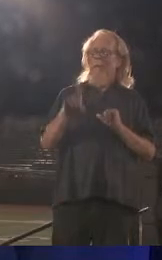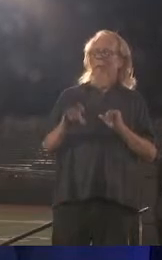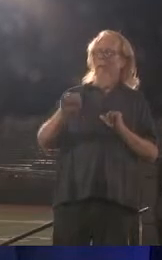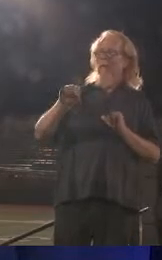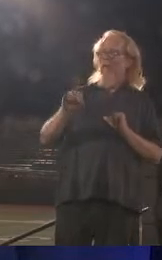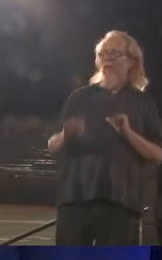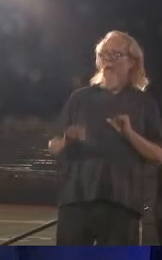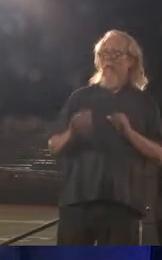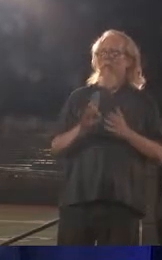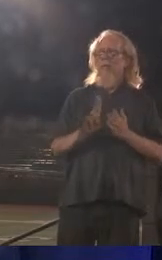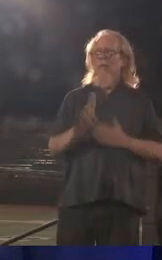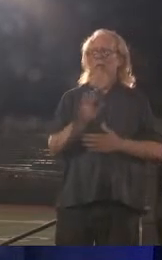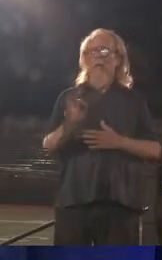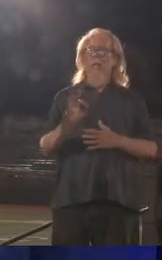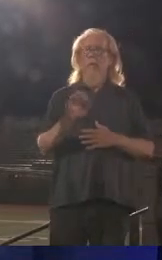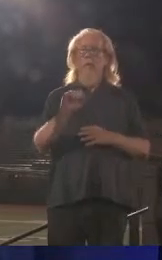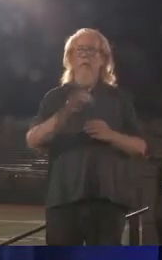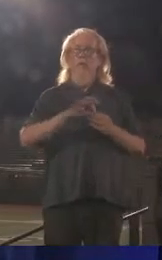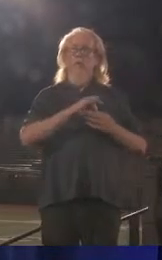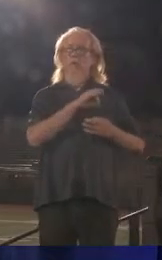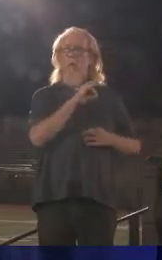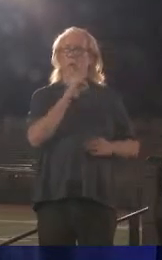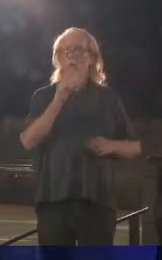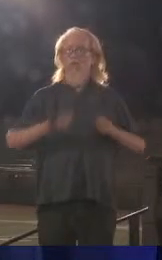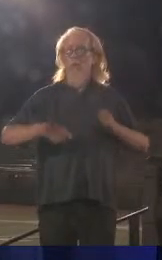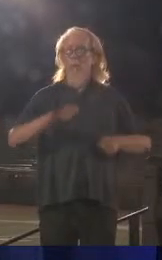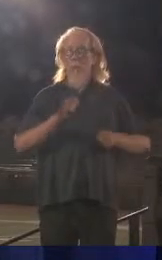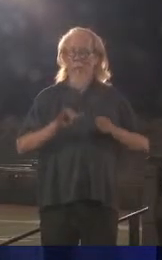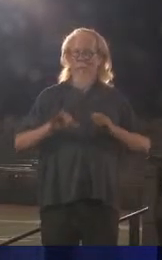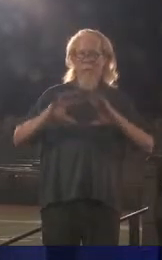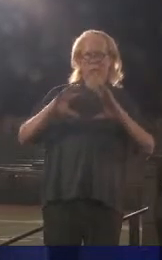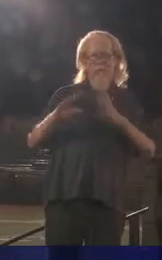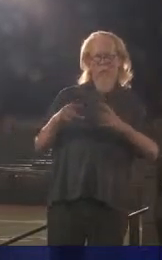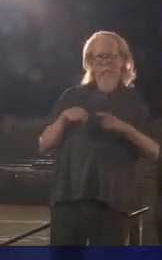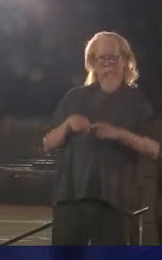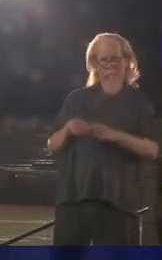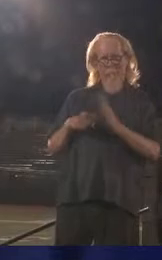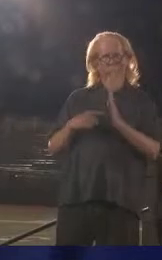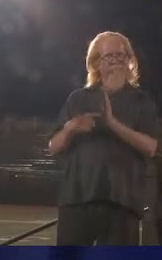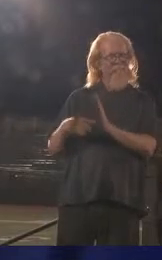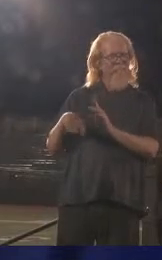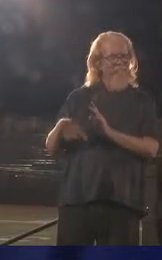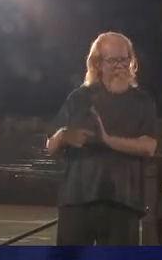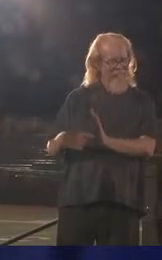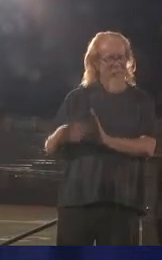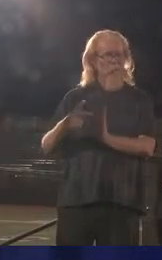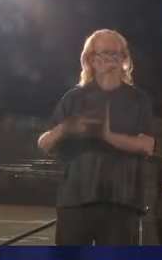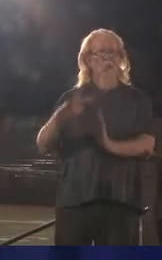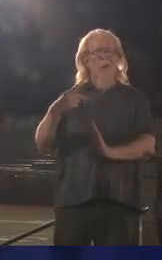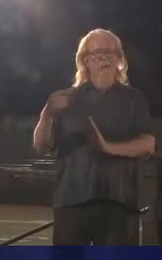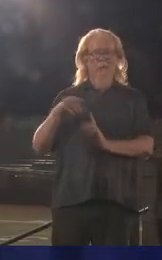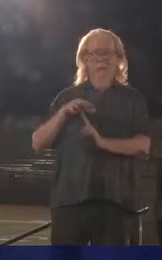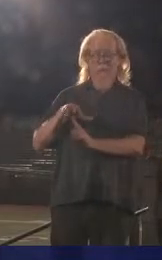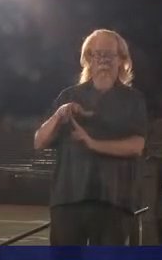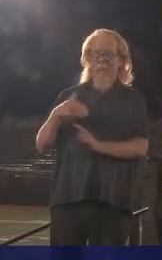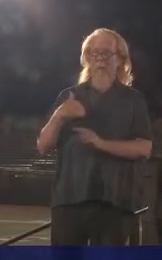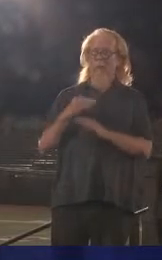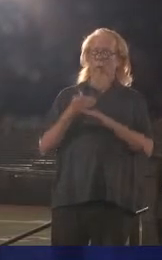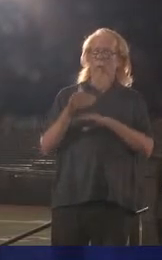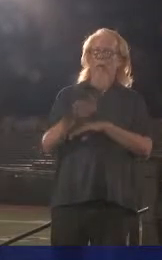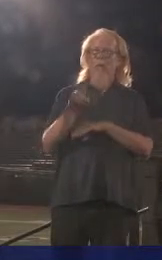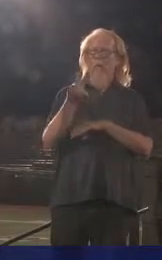Soul Drumline. That group has been featured in local news twice and has surpassed over 200 followers on